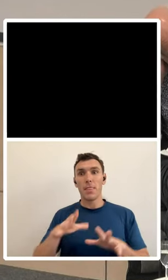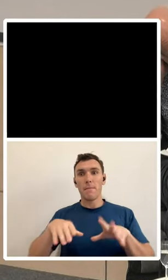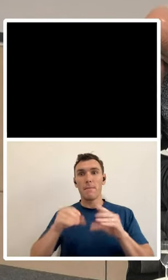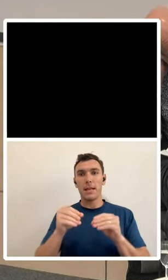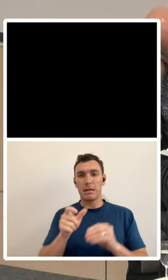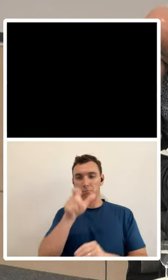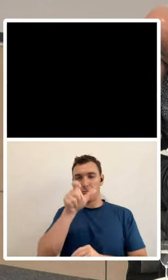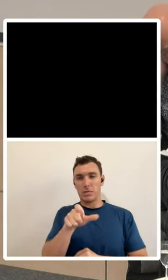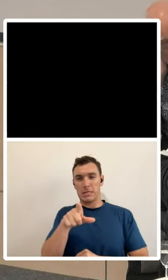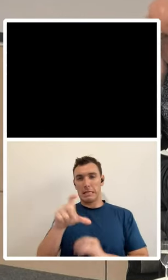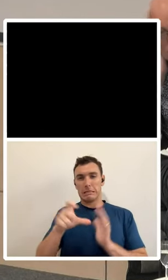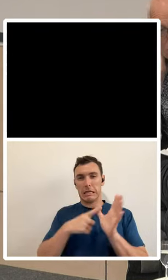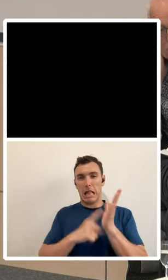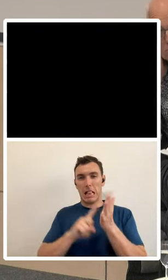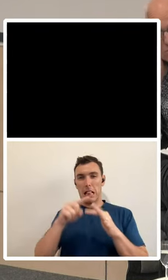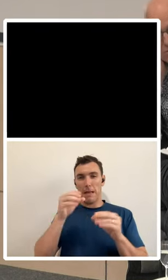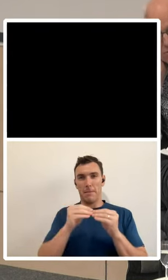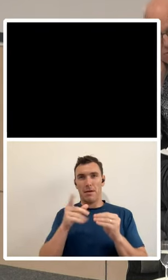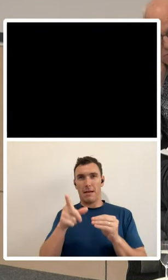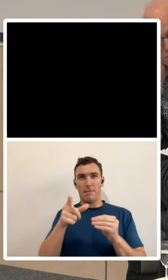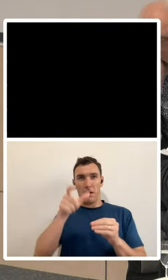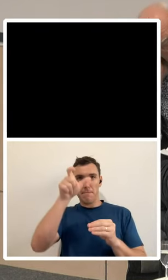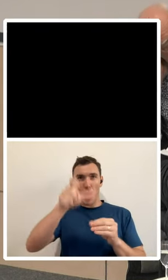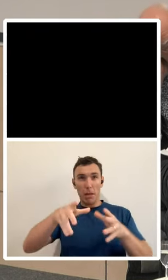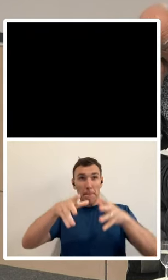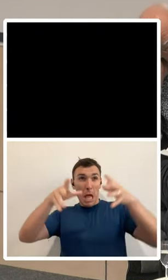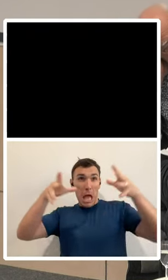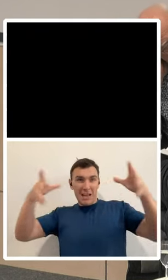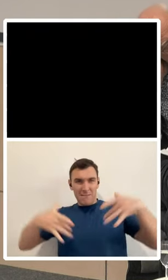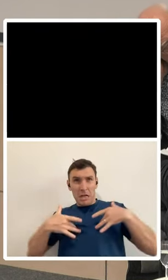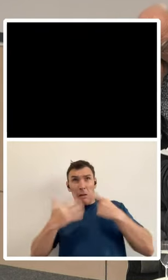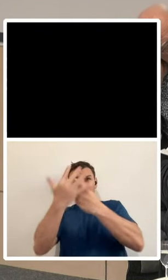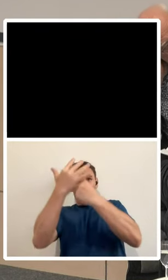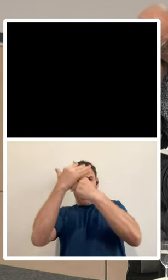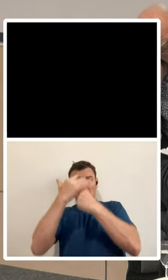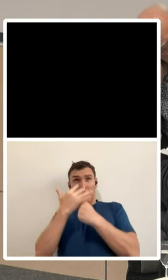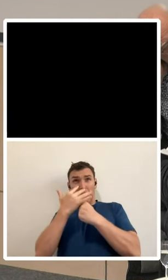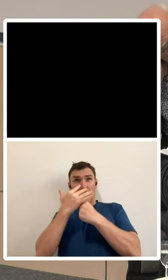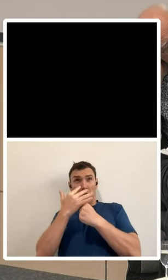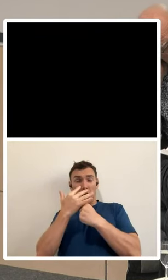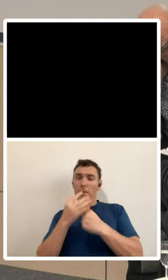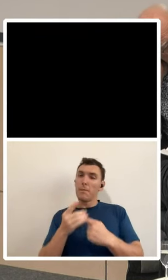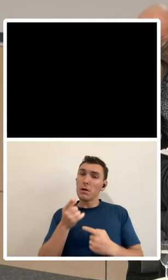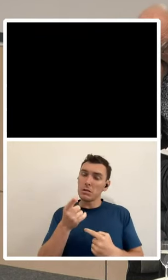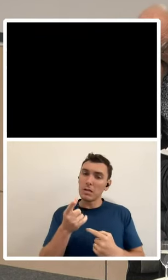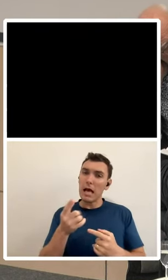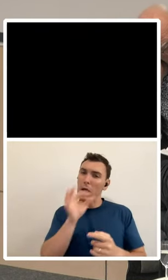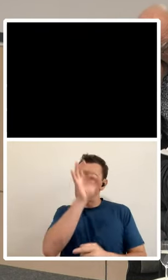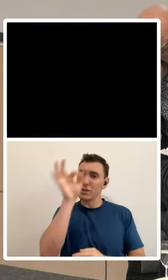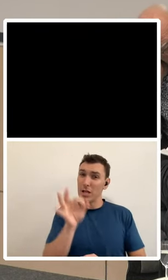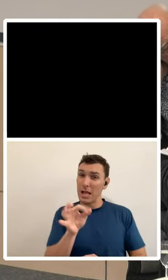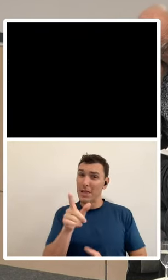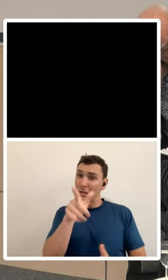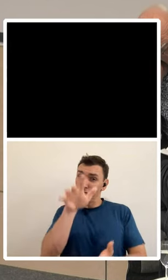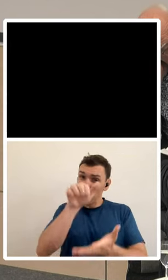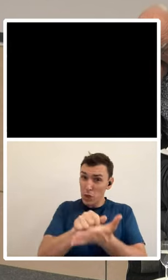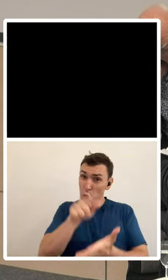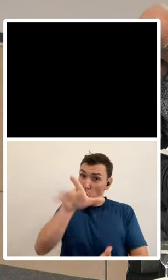bit from you as to, like, was that intentional? Was it intentional, that creativity, like writing it like a novel, or did it just come out in the